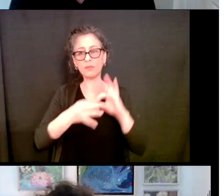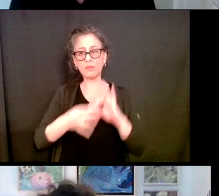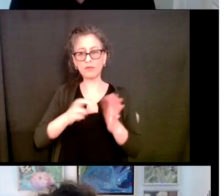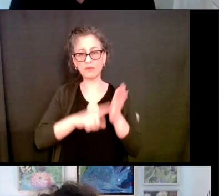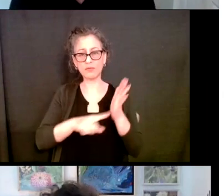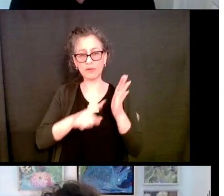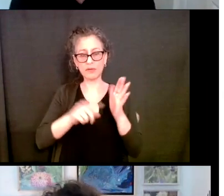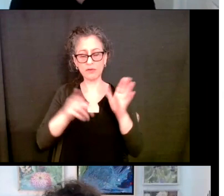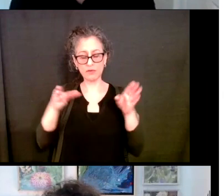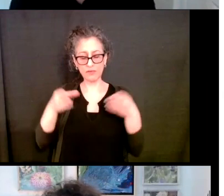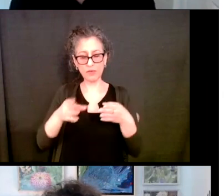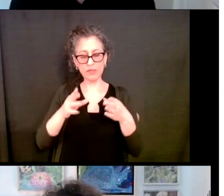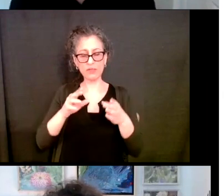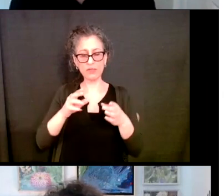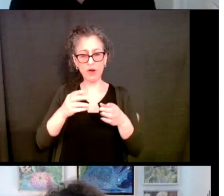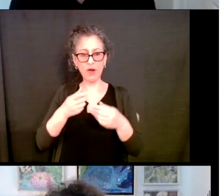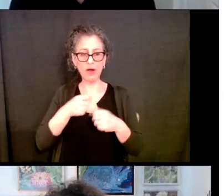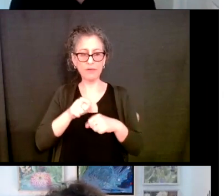on adversity,